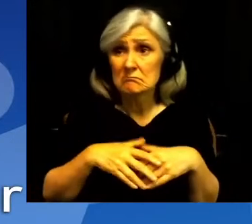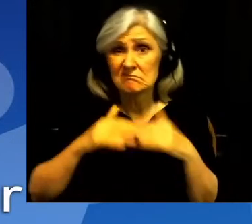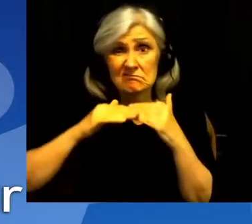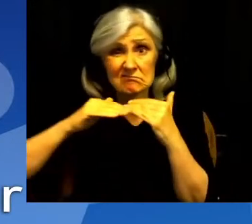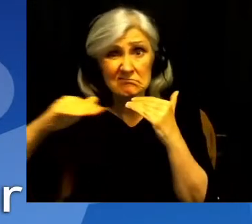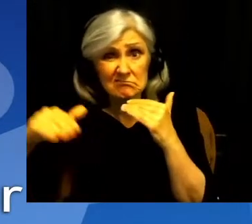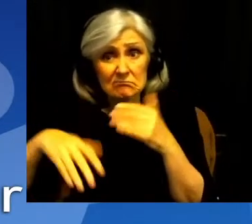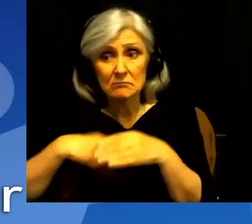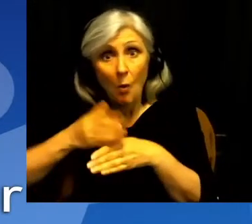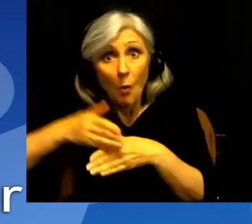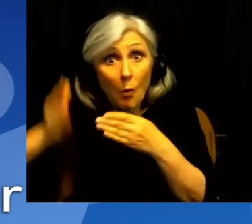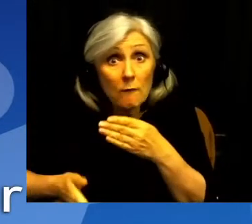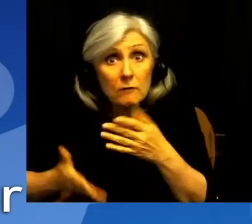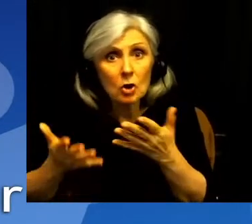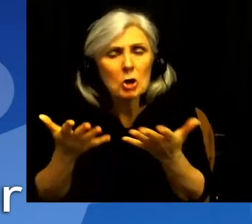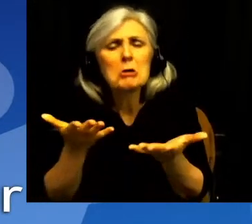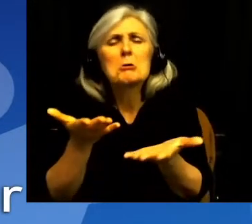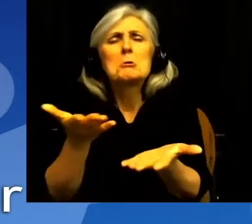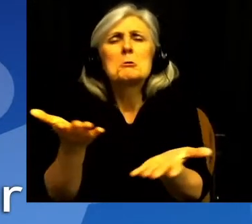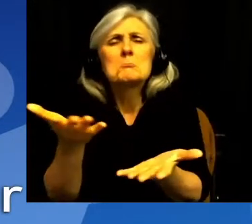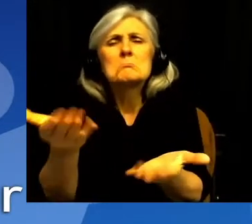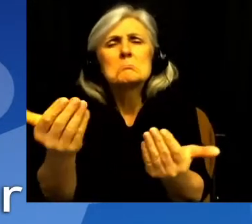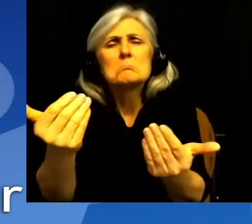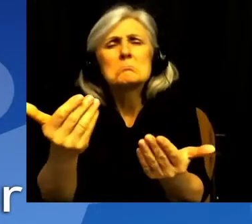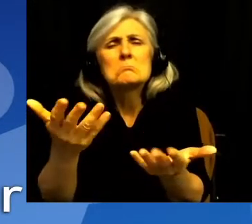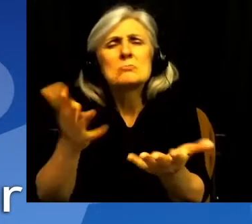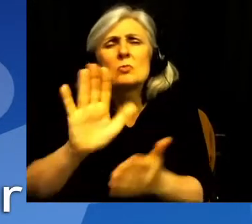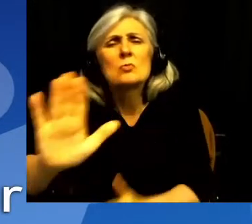close to it being over? How concerned should we still